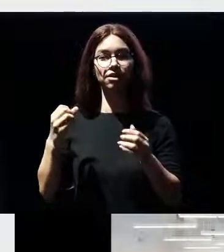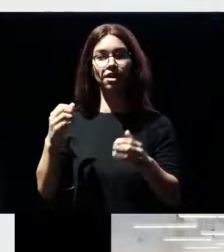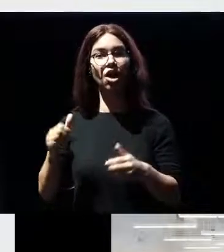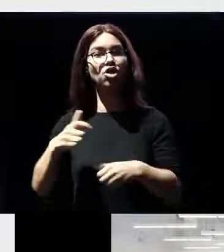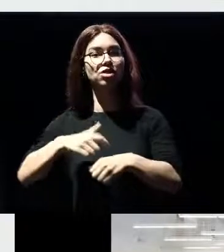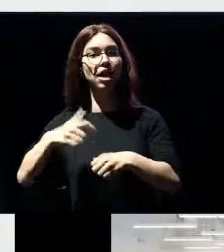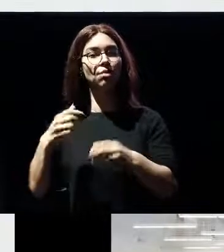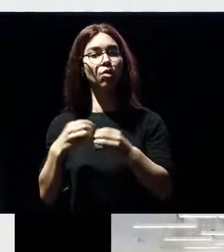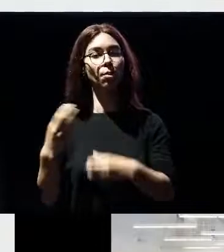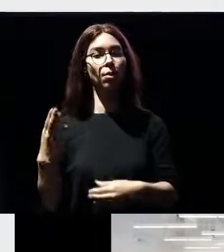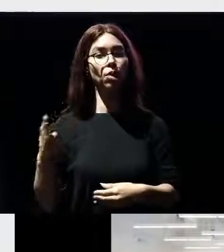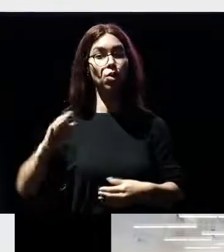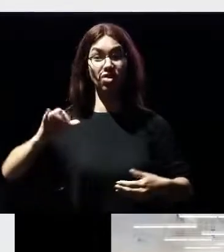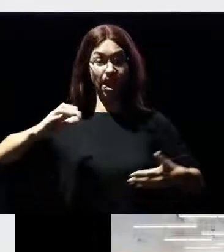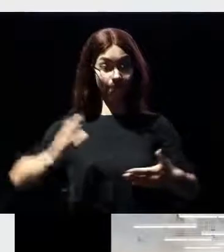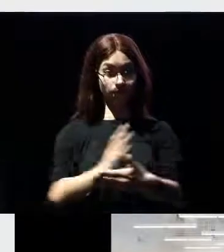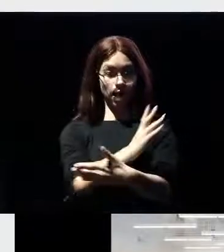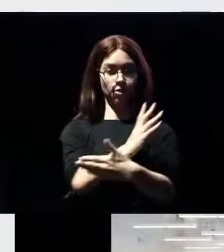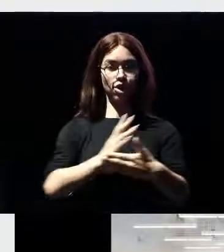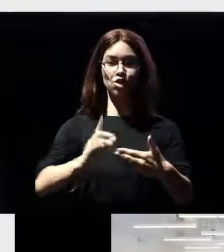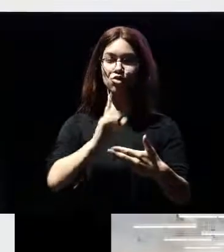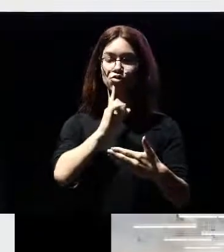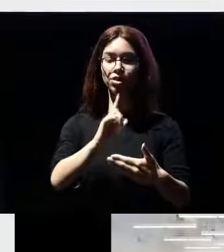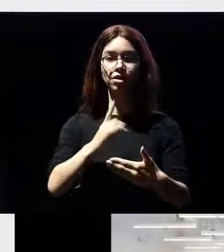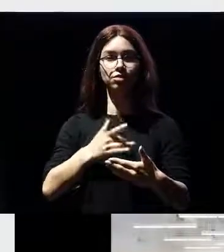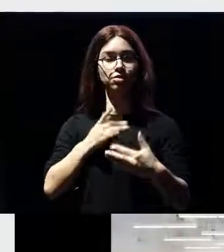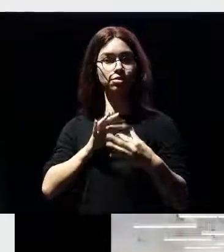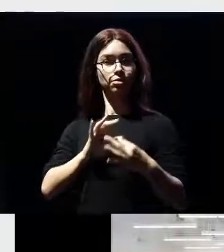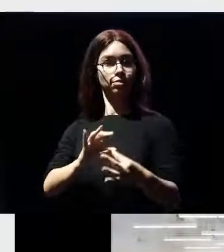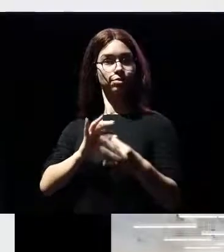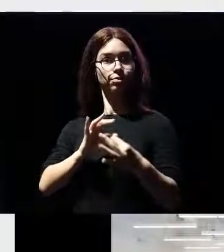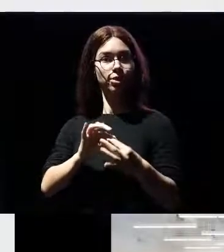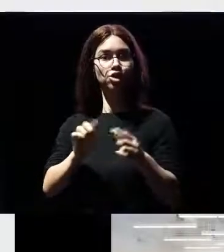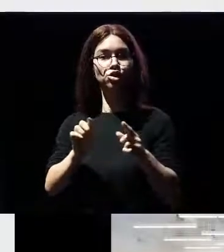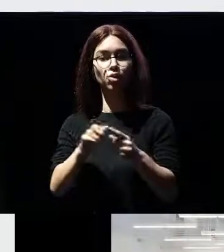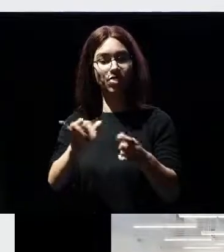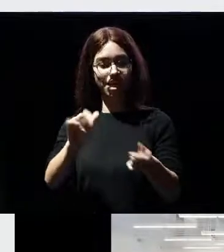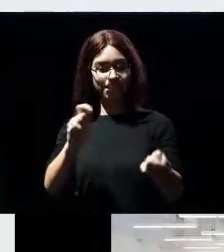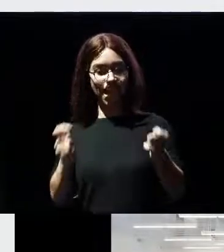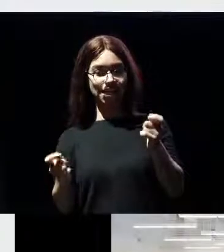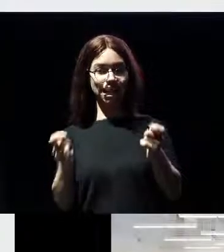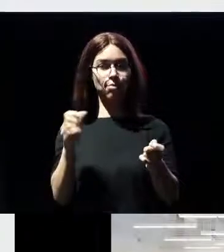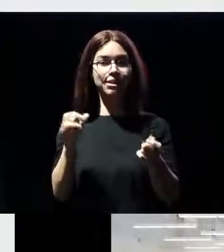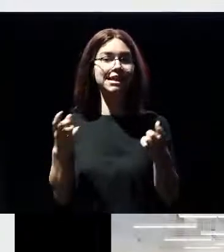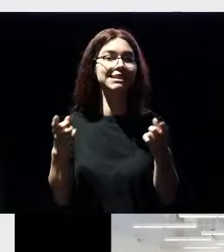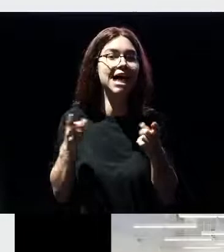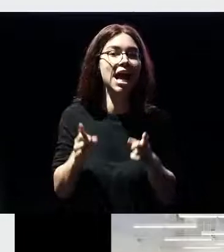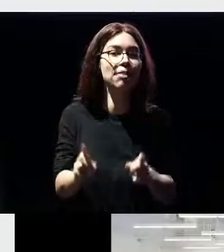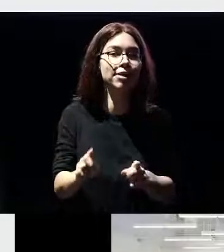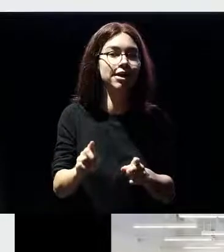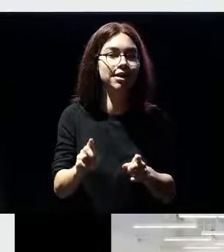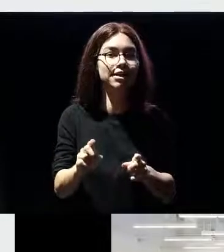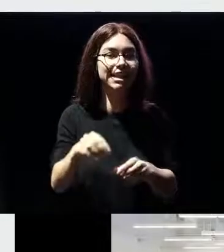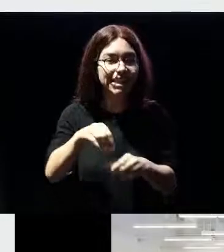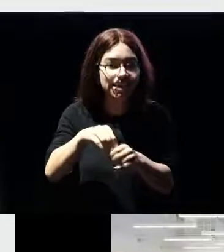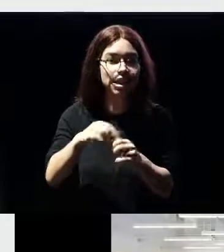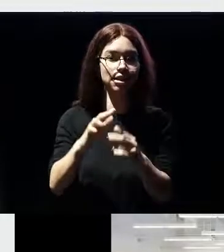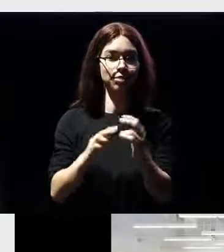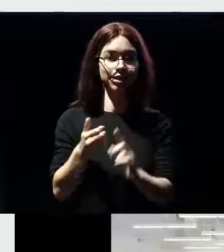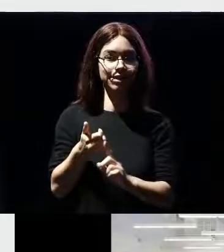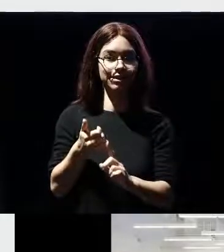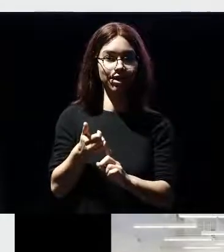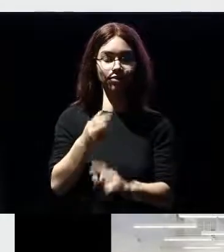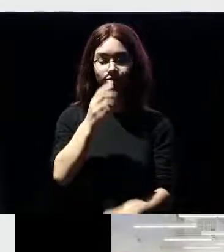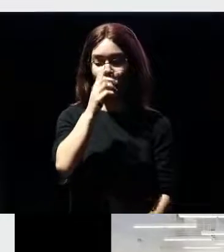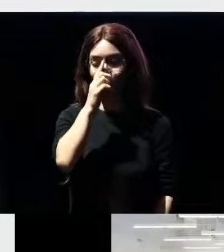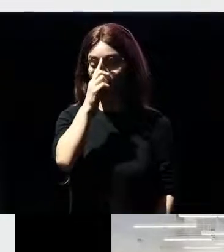that variability seemed to speak to the dynamic that was taking place or would take place inside the building. There are many,